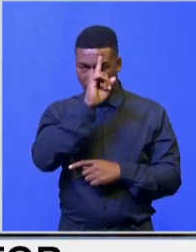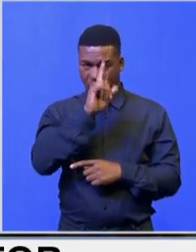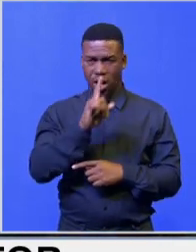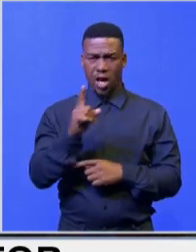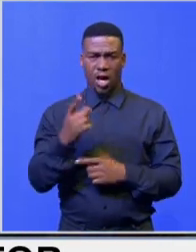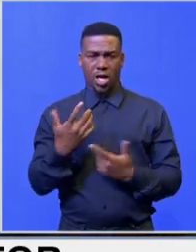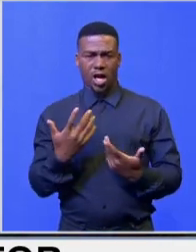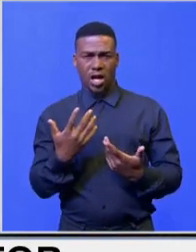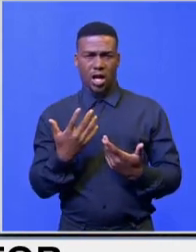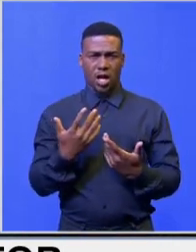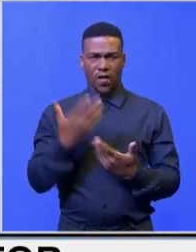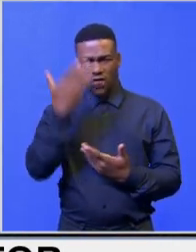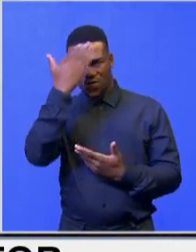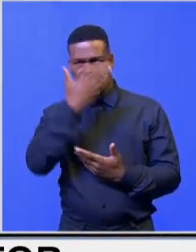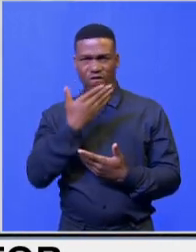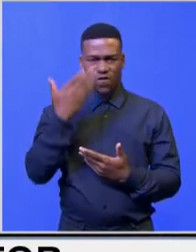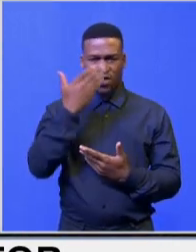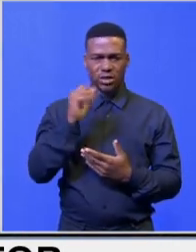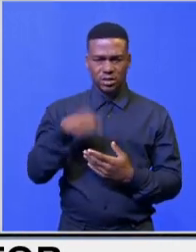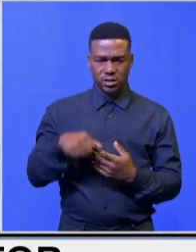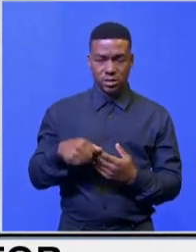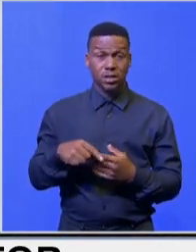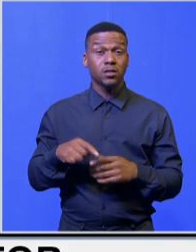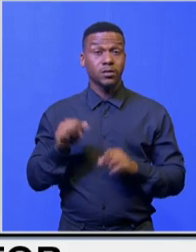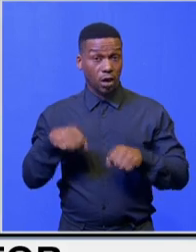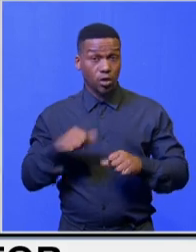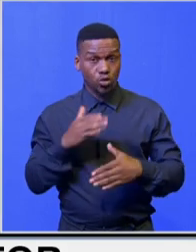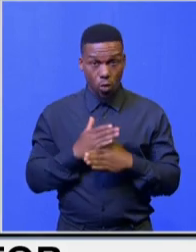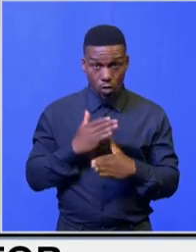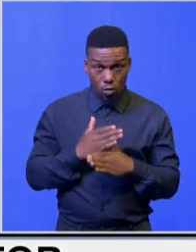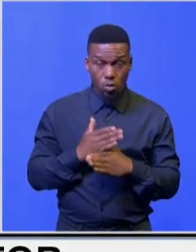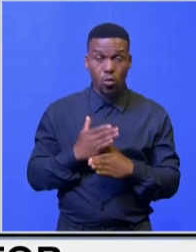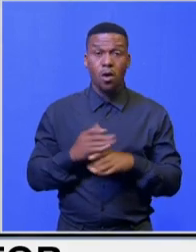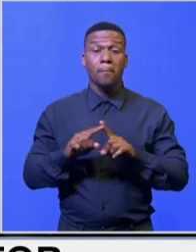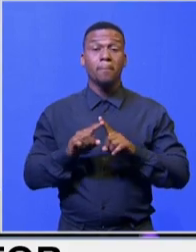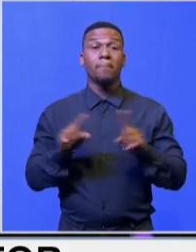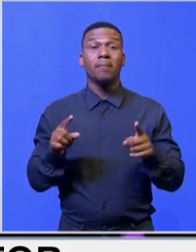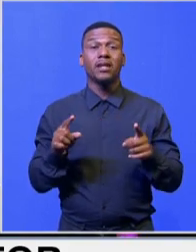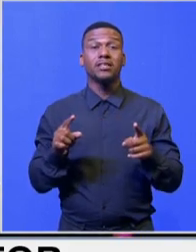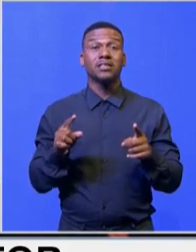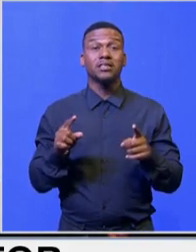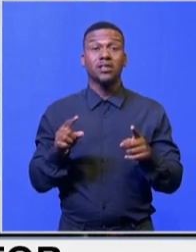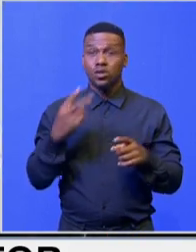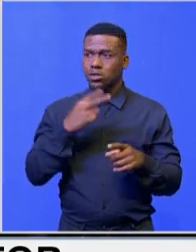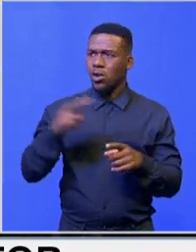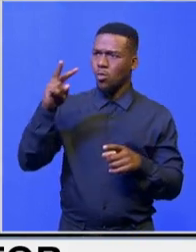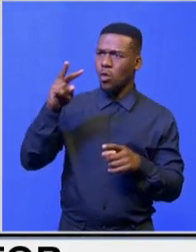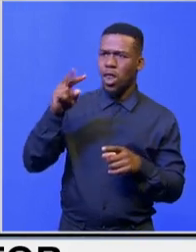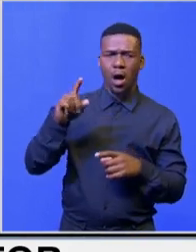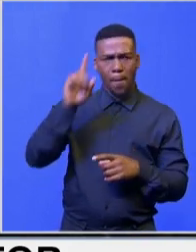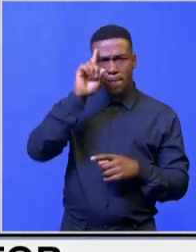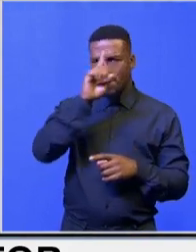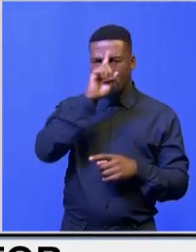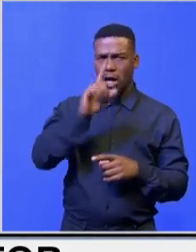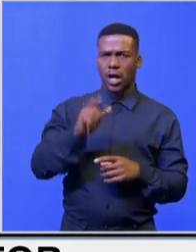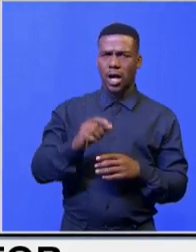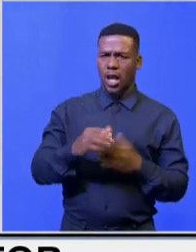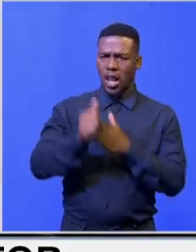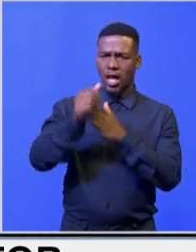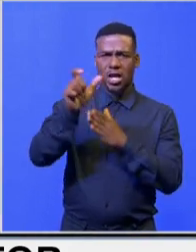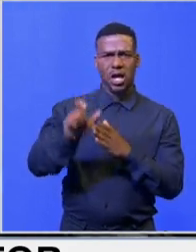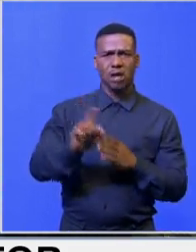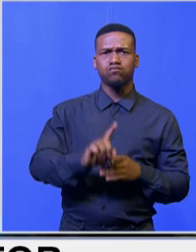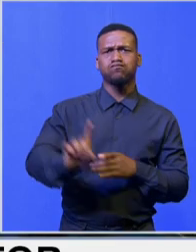it did work to a certain point, up until we saw a black leader exodus from the DA. So I don't